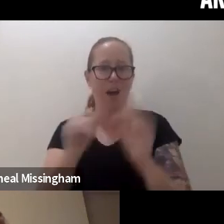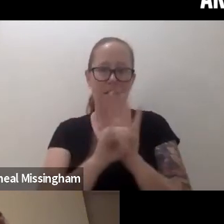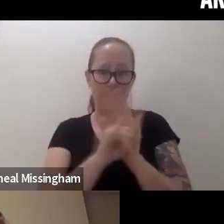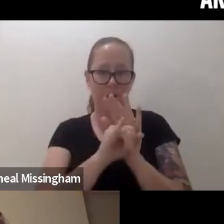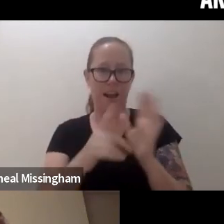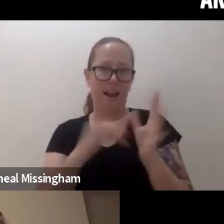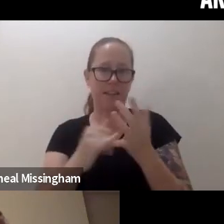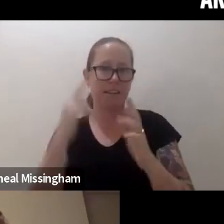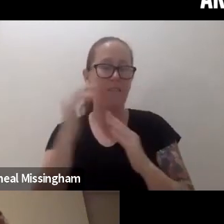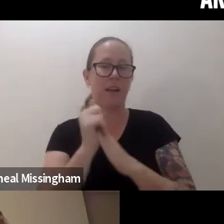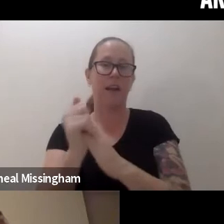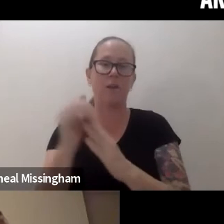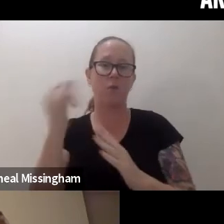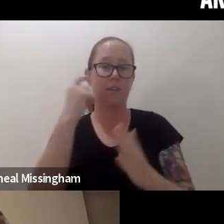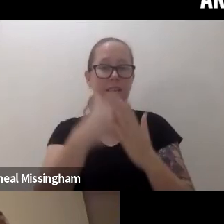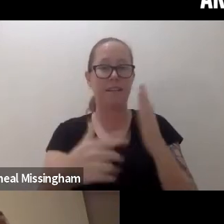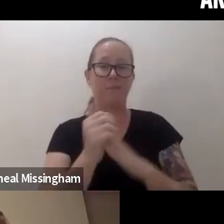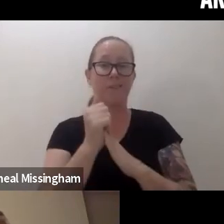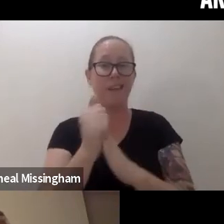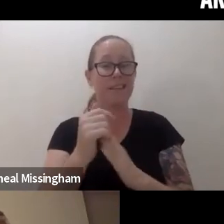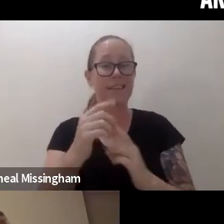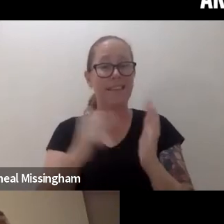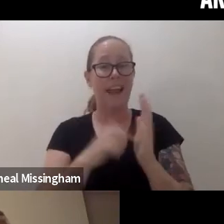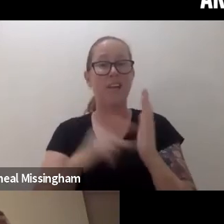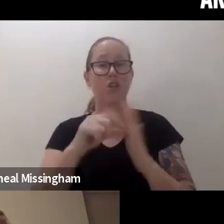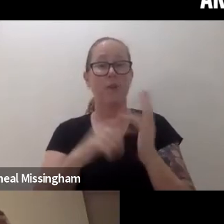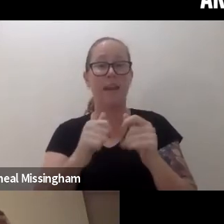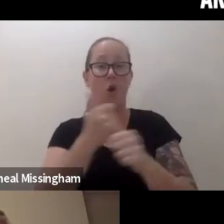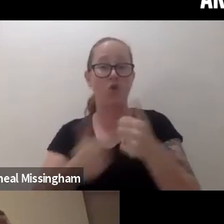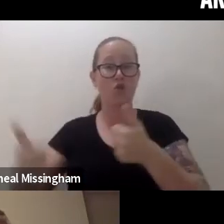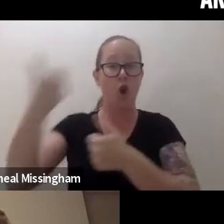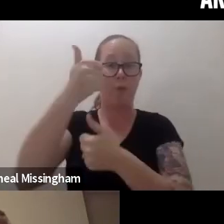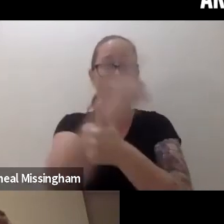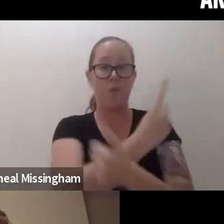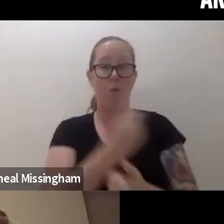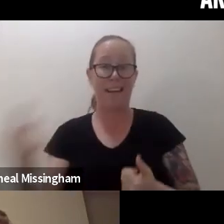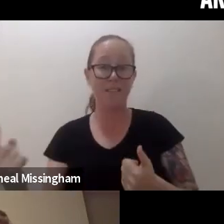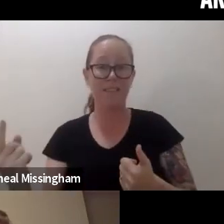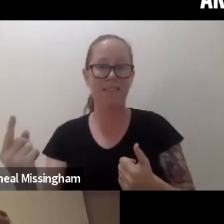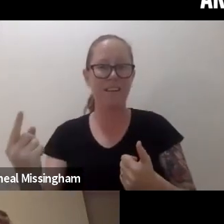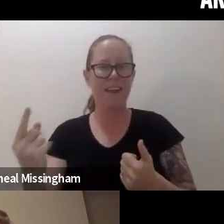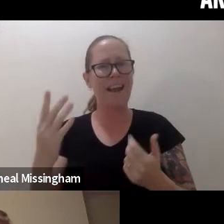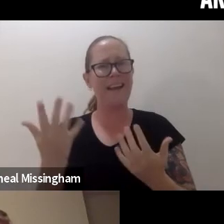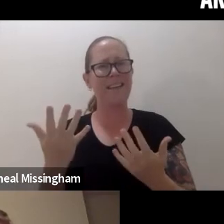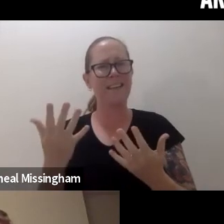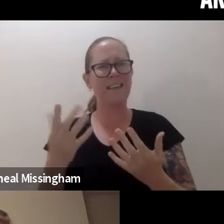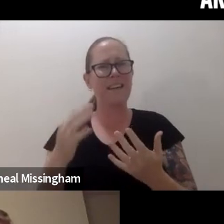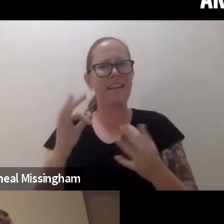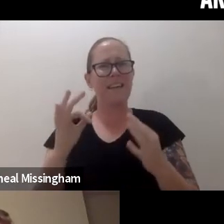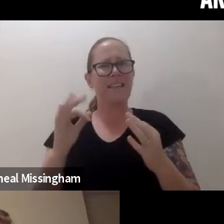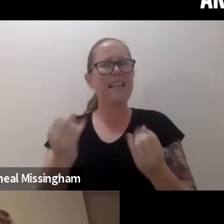themselves identify as deaf-led or disabled-led tend to be on top of everyone else. And